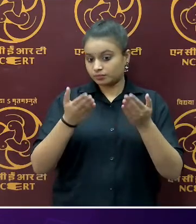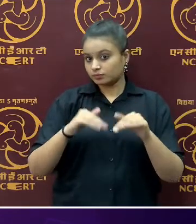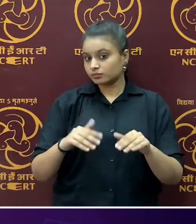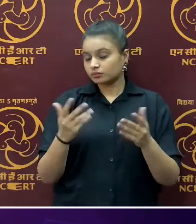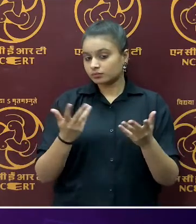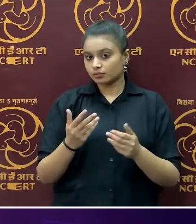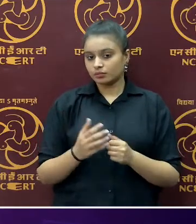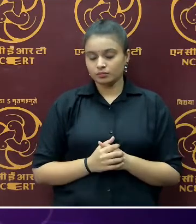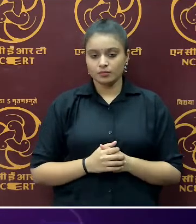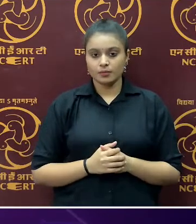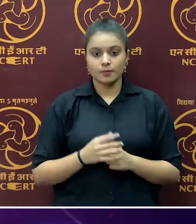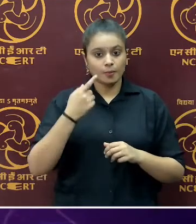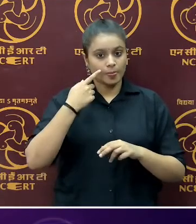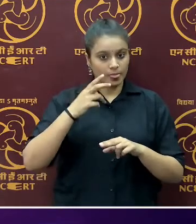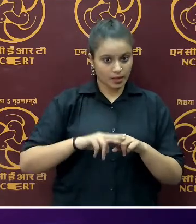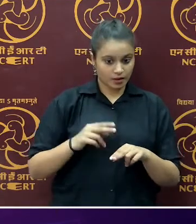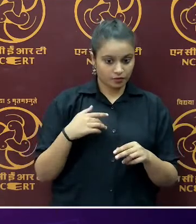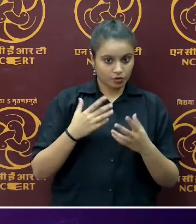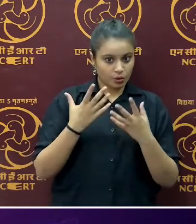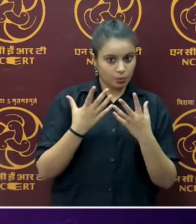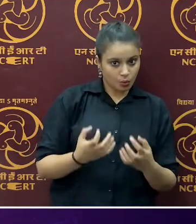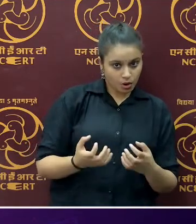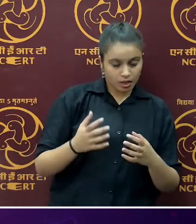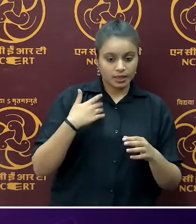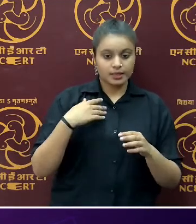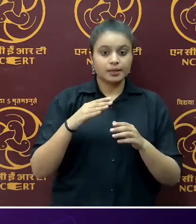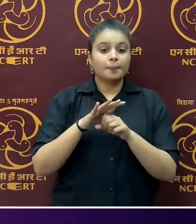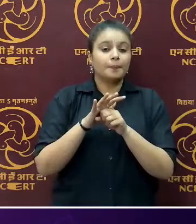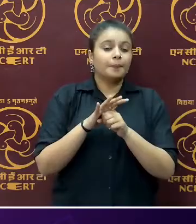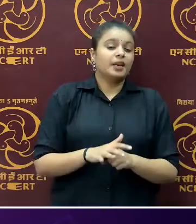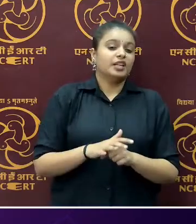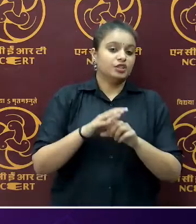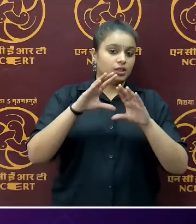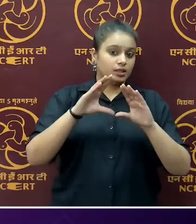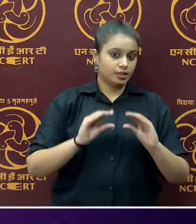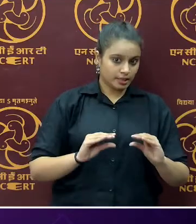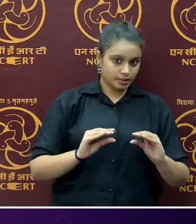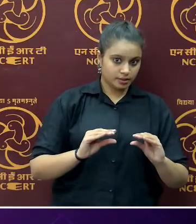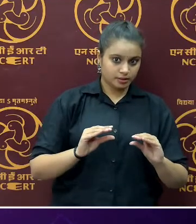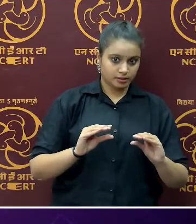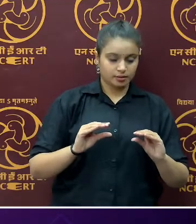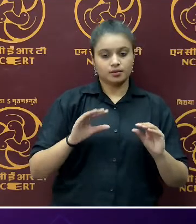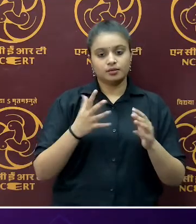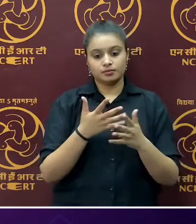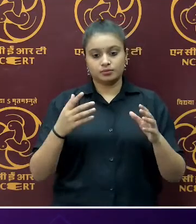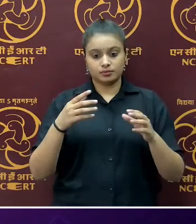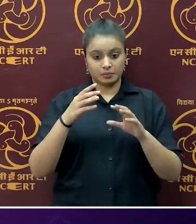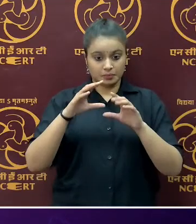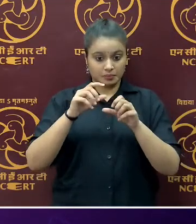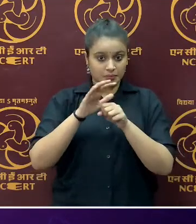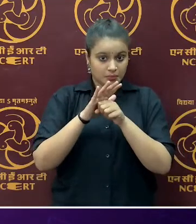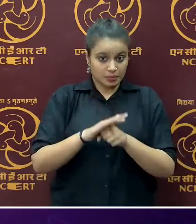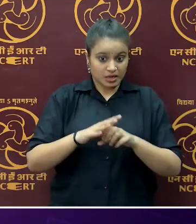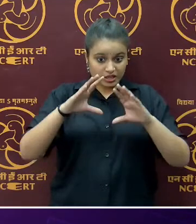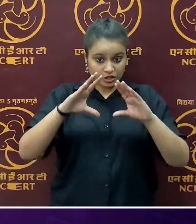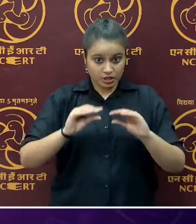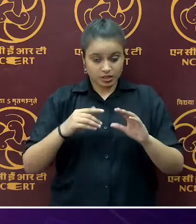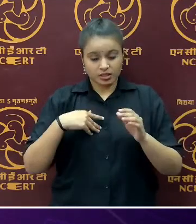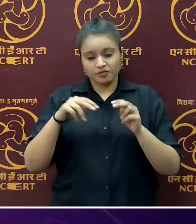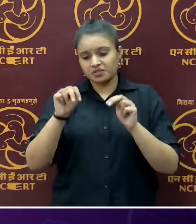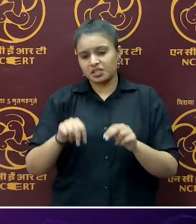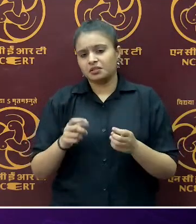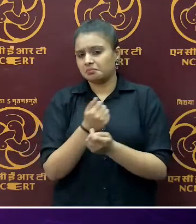is, if we want to reduce the pressure. Reduction of pressure is also required in many